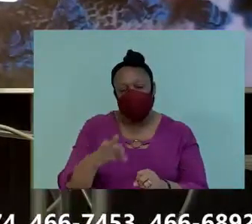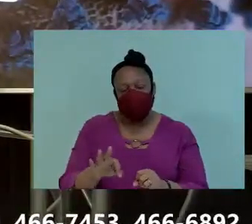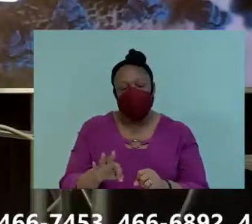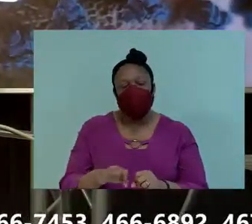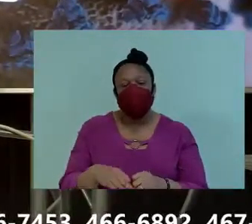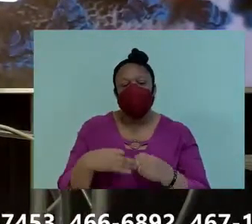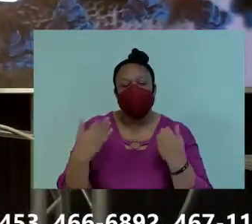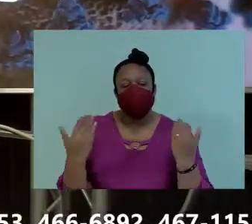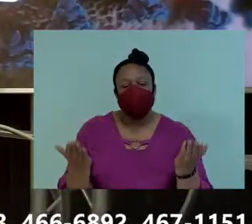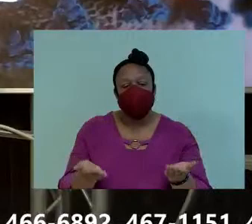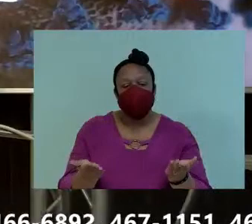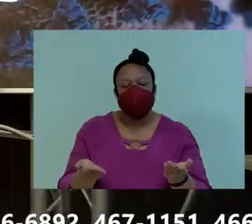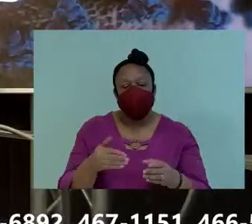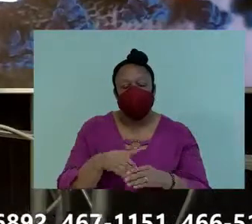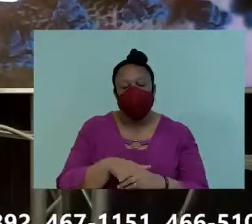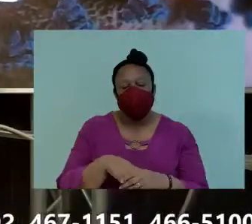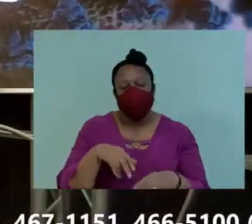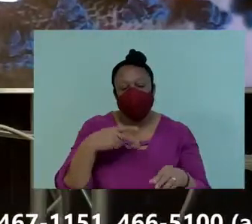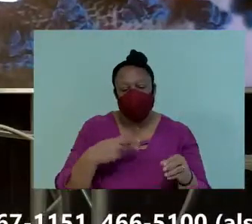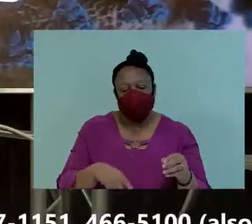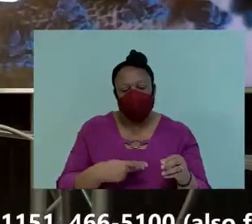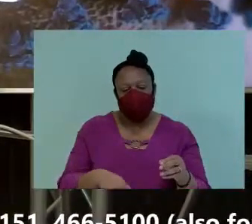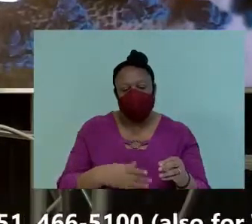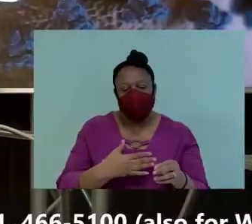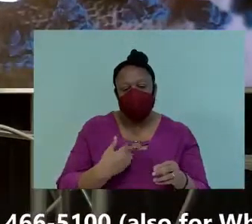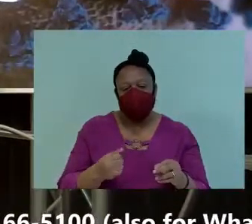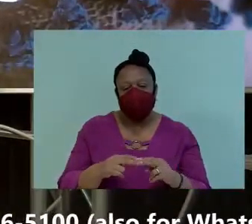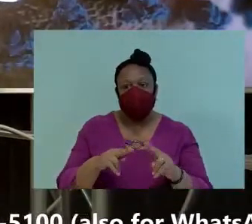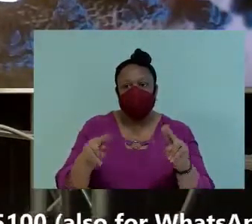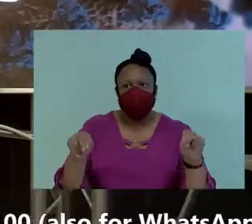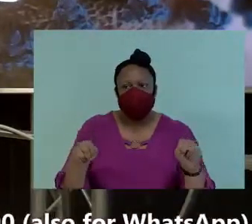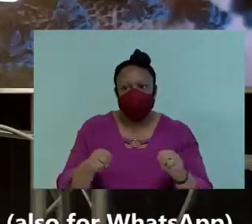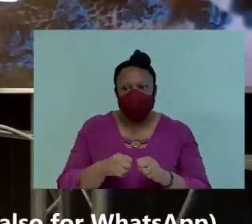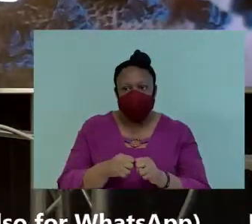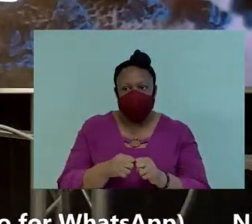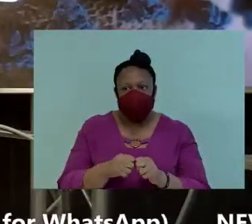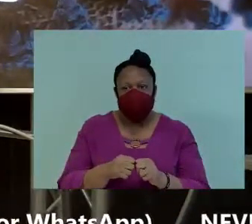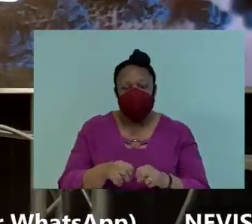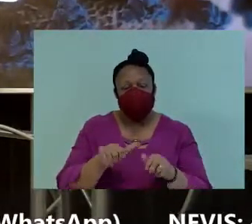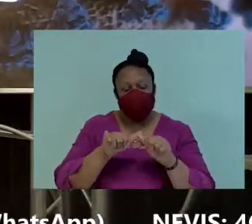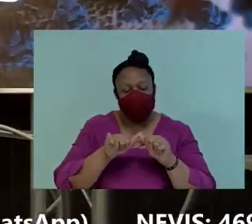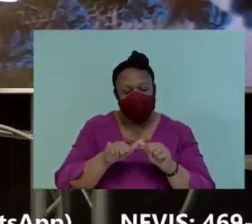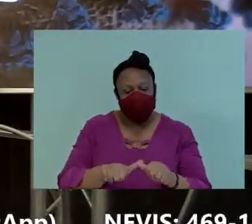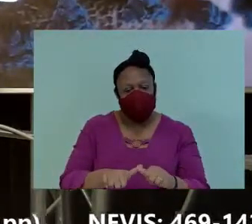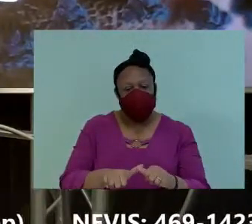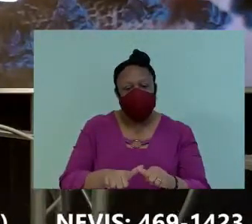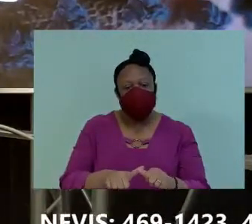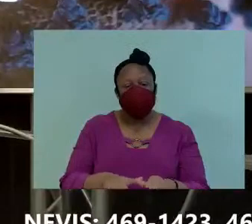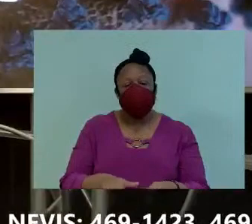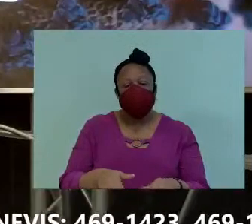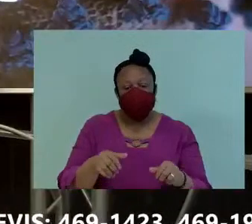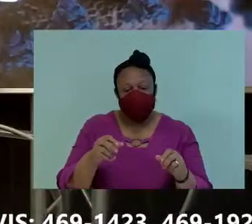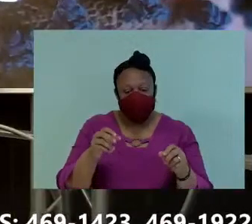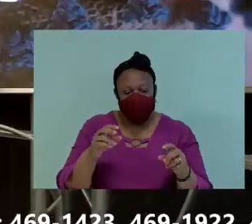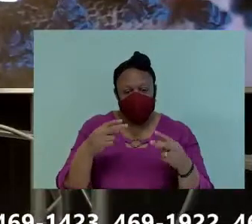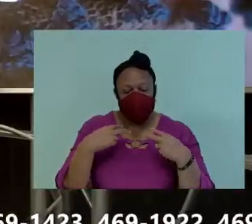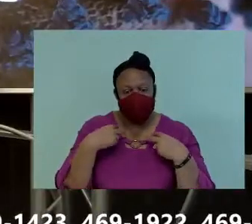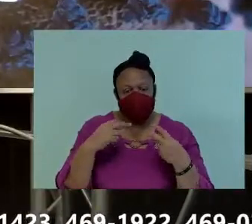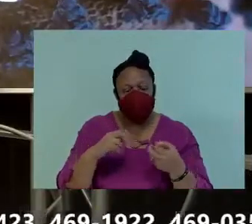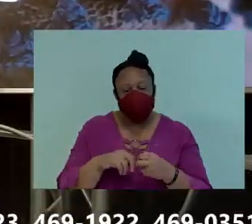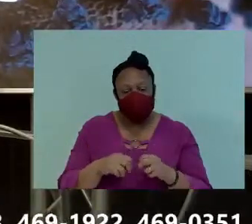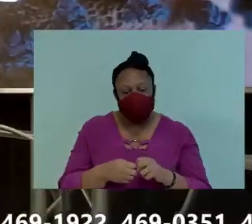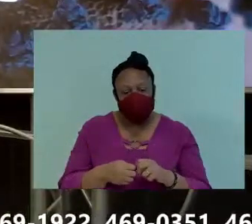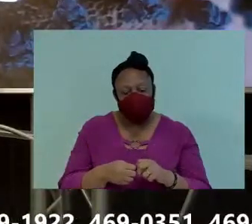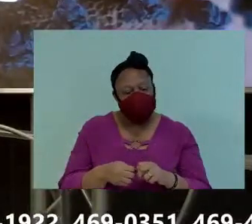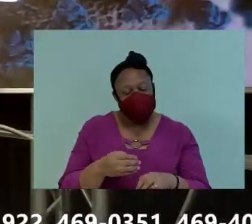COVID-19 pandemic here in St. Kitts and Nevis. We are still in a pandemic, even